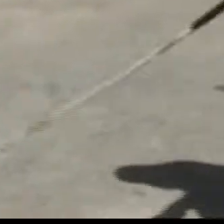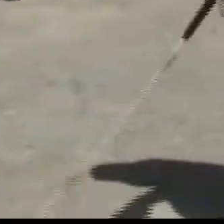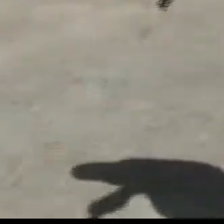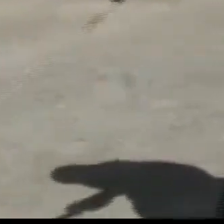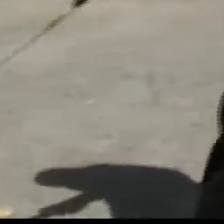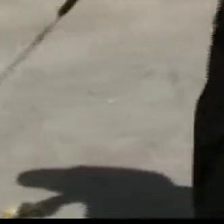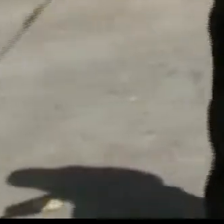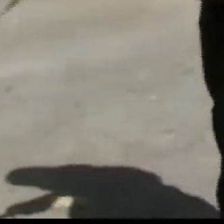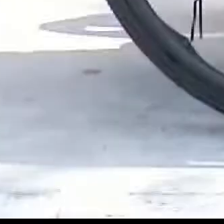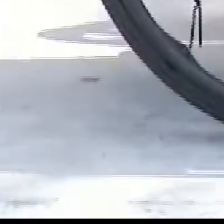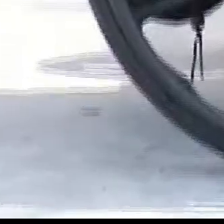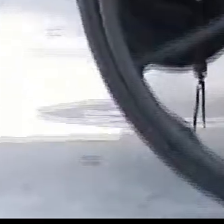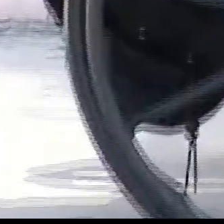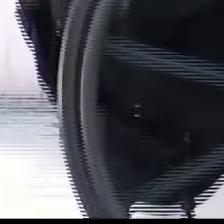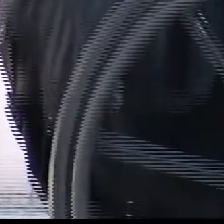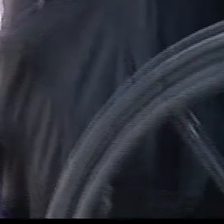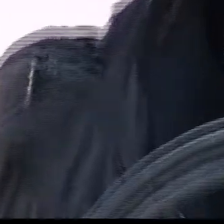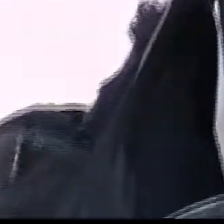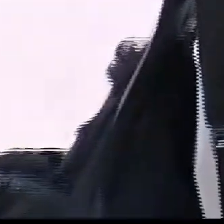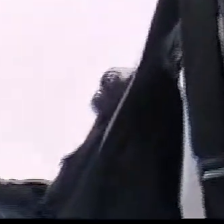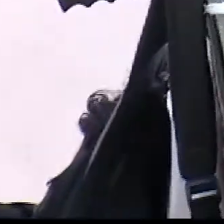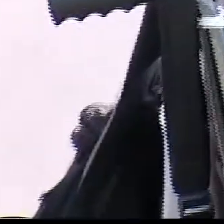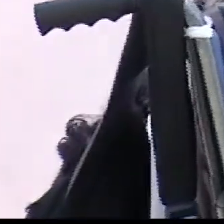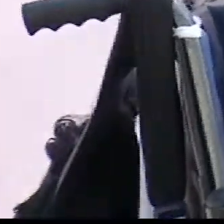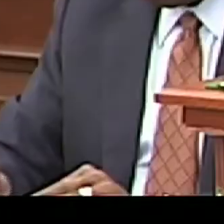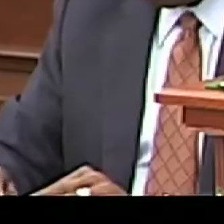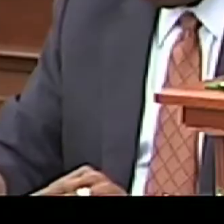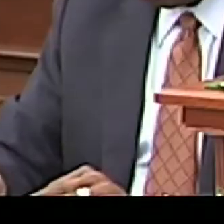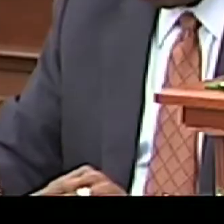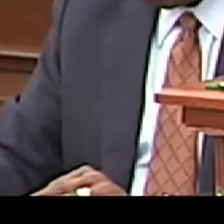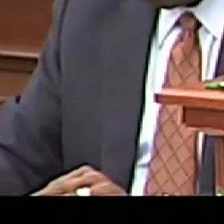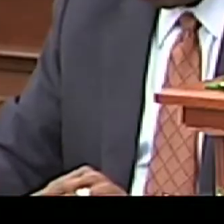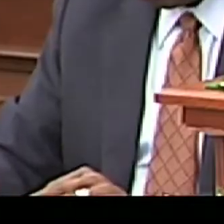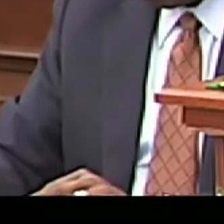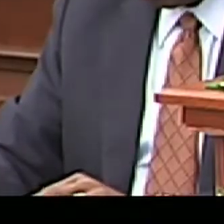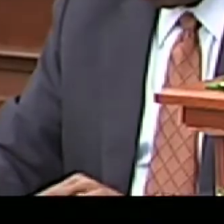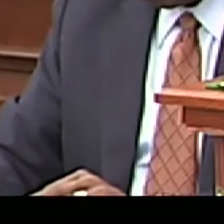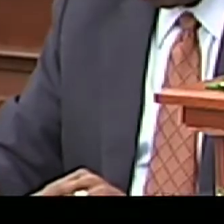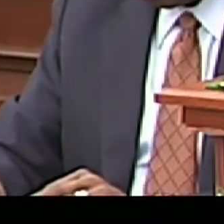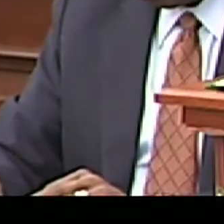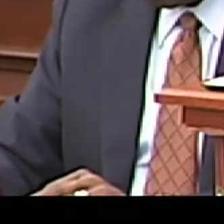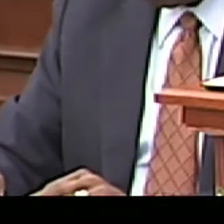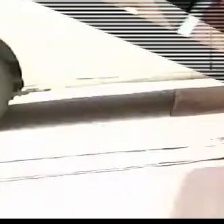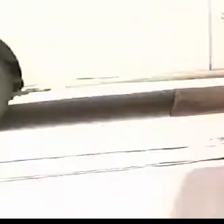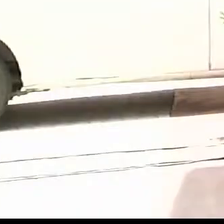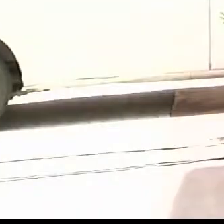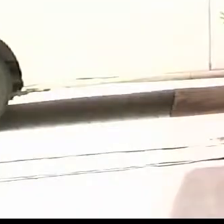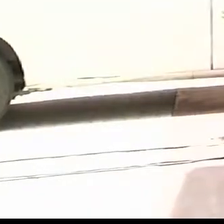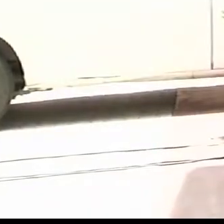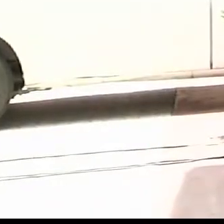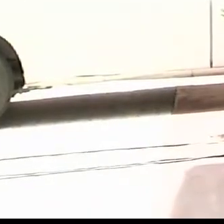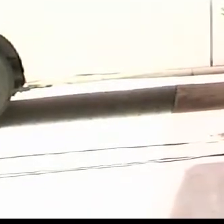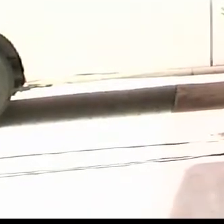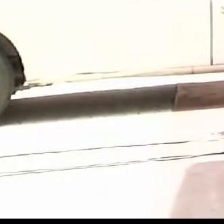Also tonight, the provisions which give legs to disabled legislation.